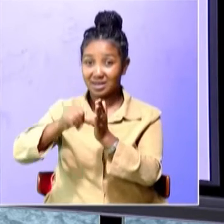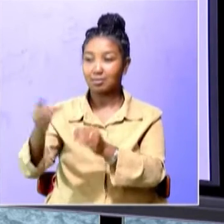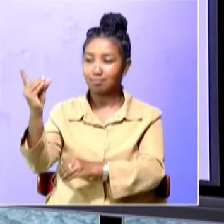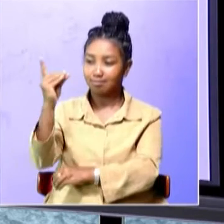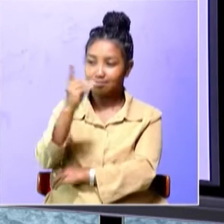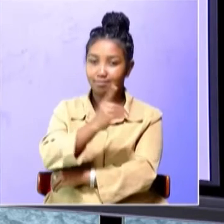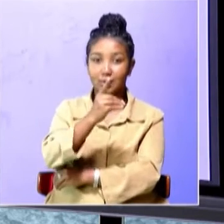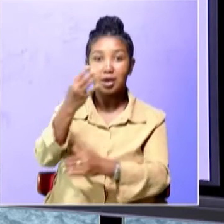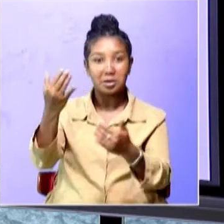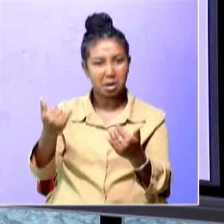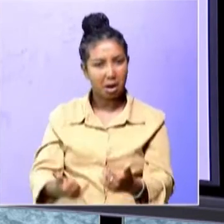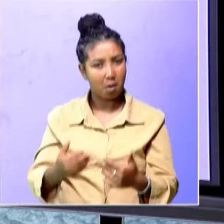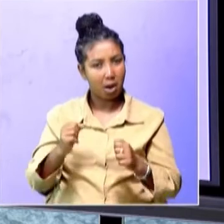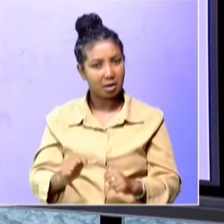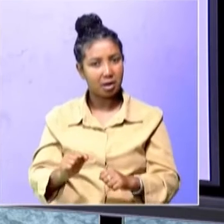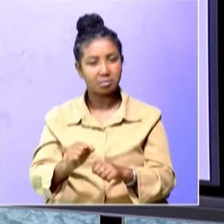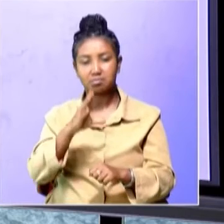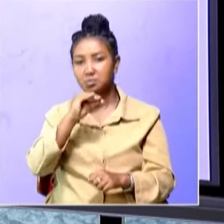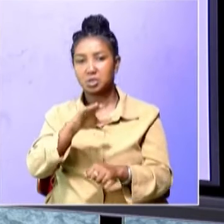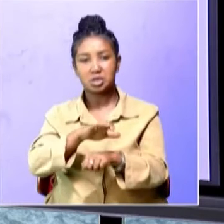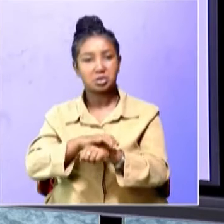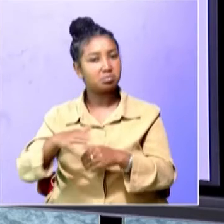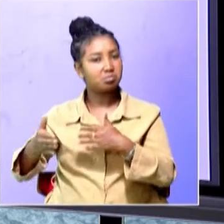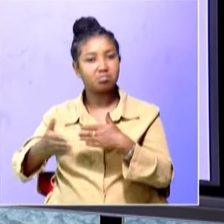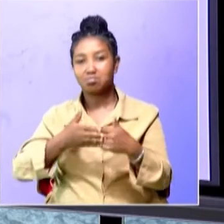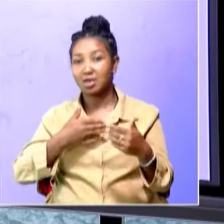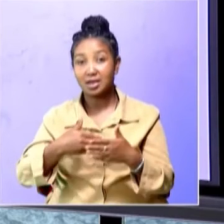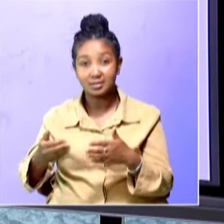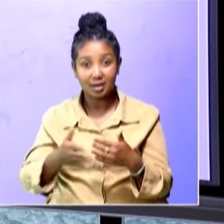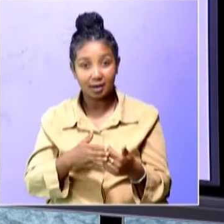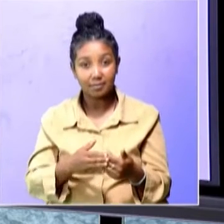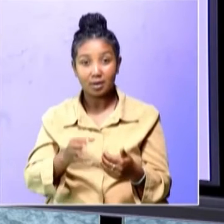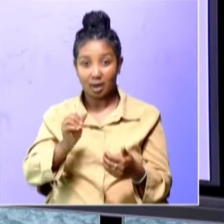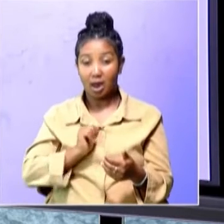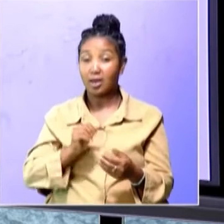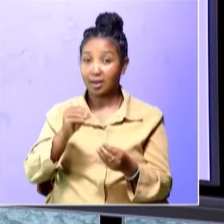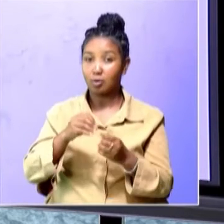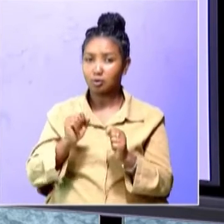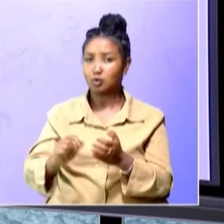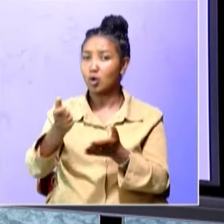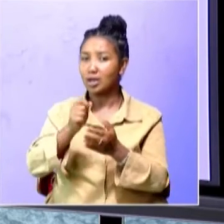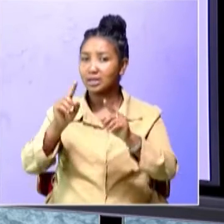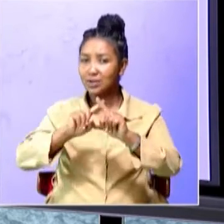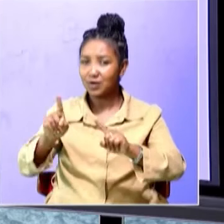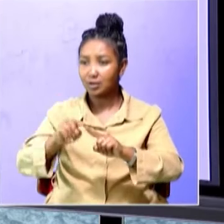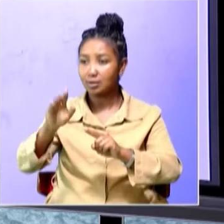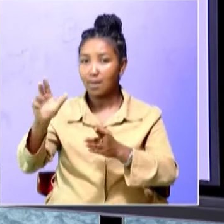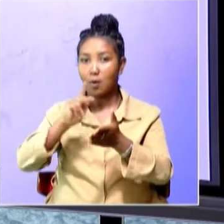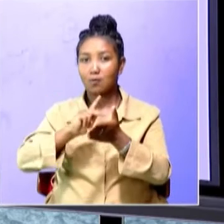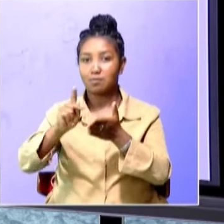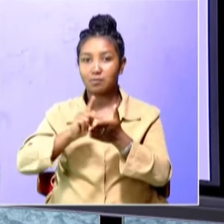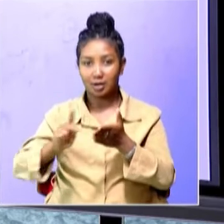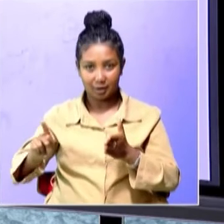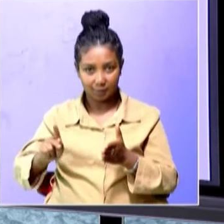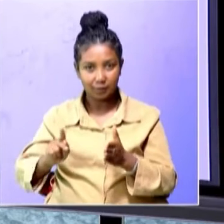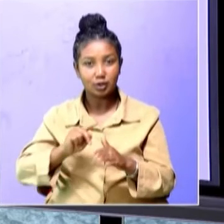daily and now I can speak English more easily. I can also write different types of